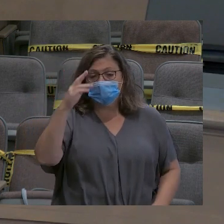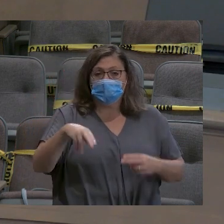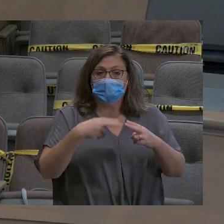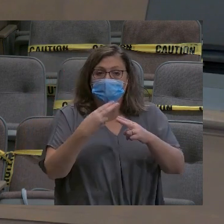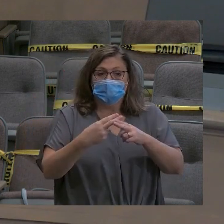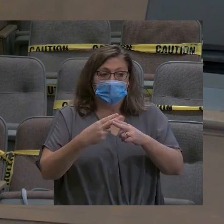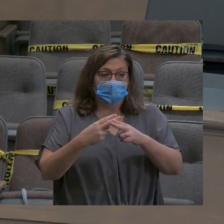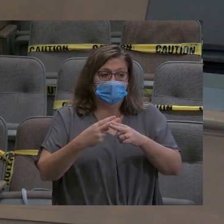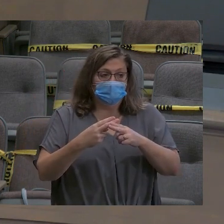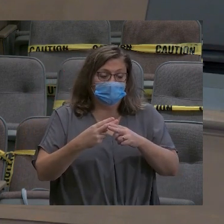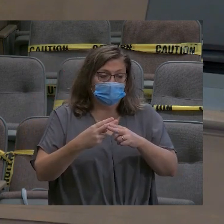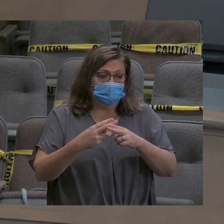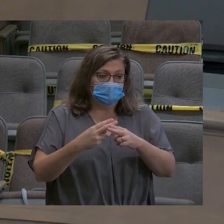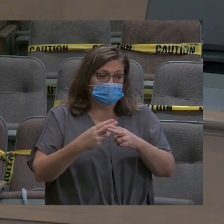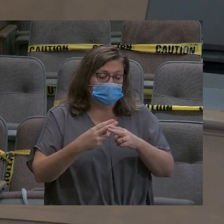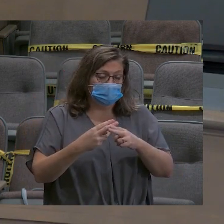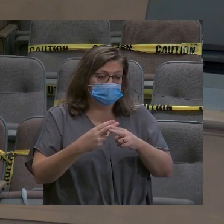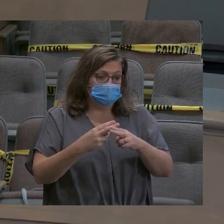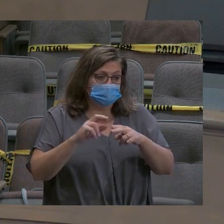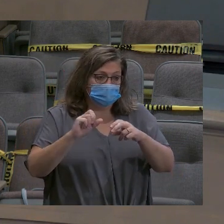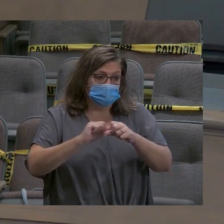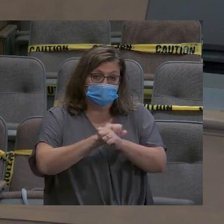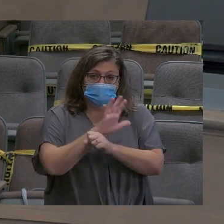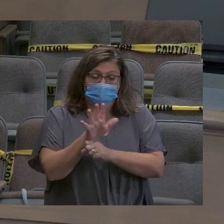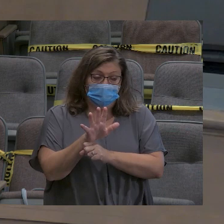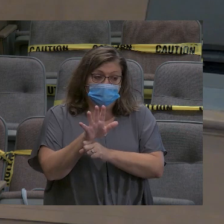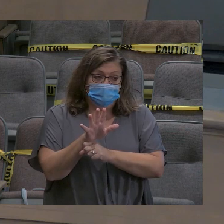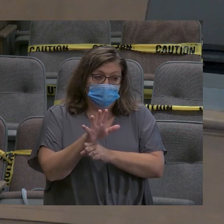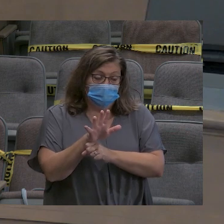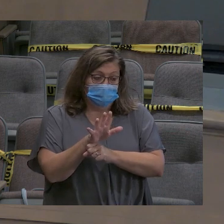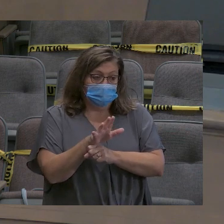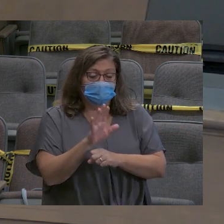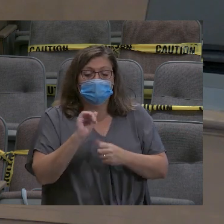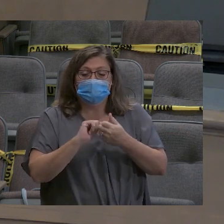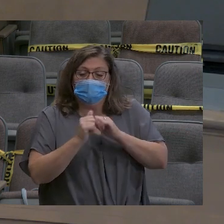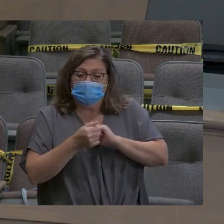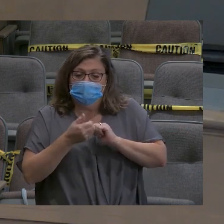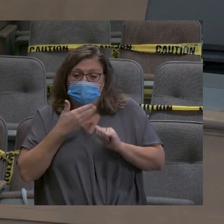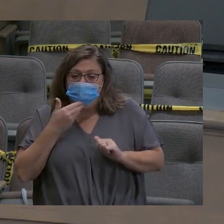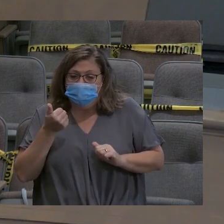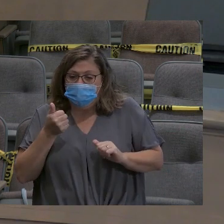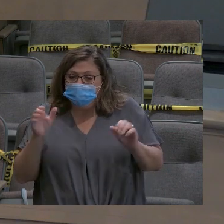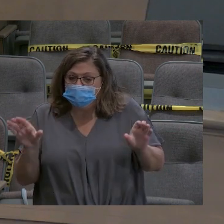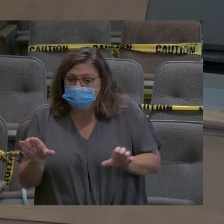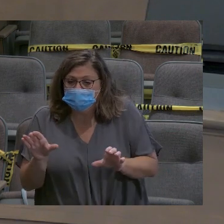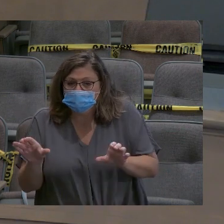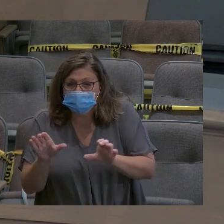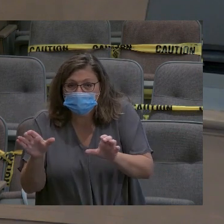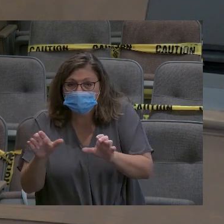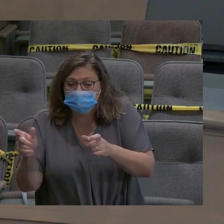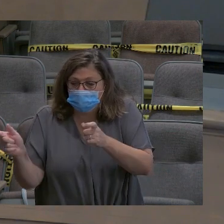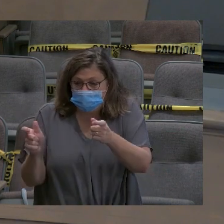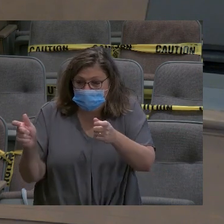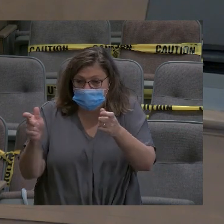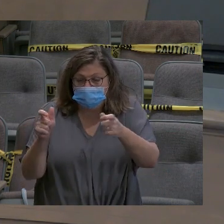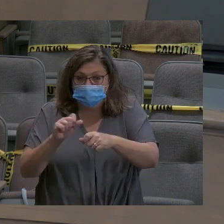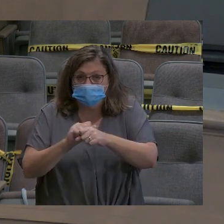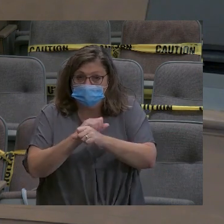what we call the pathophysiology of the virus, how to best treat and manage it, continues to